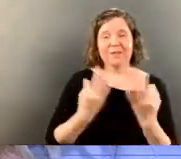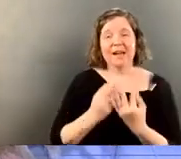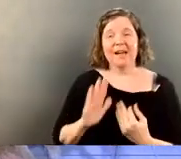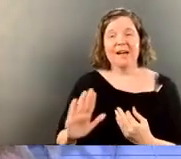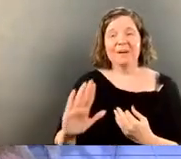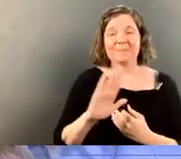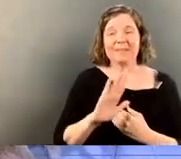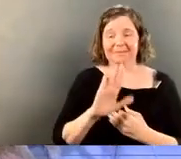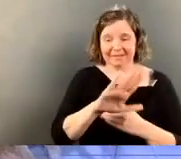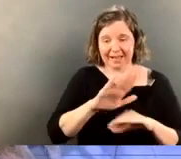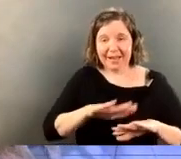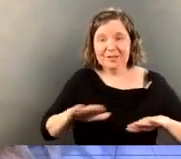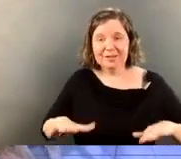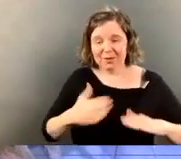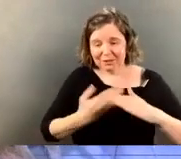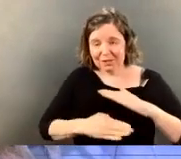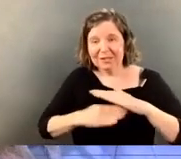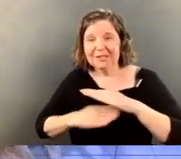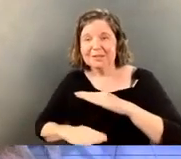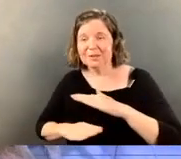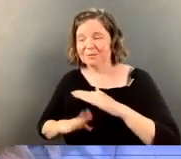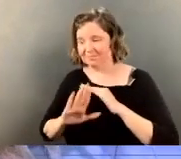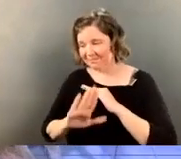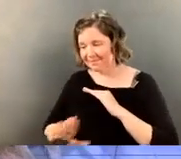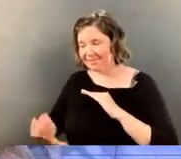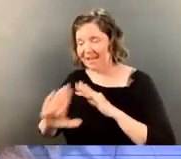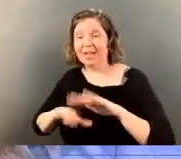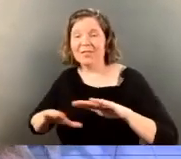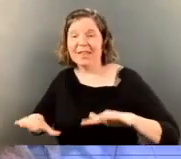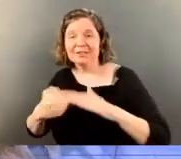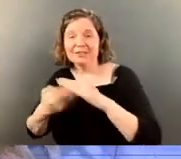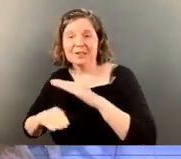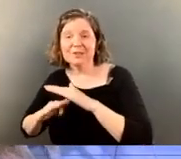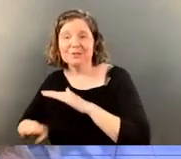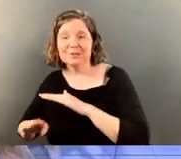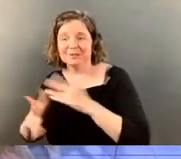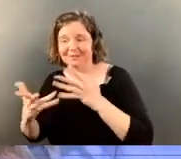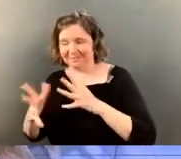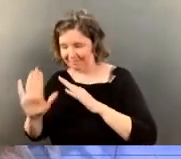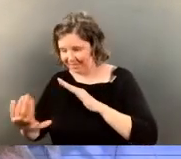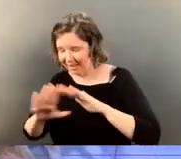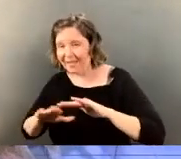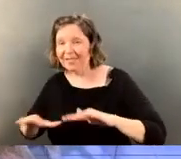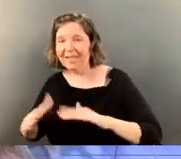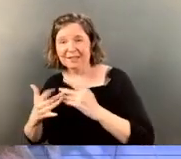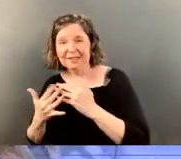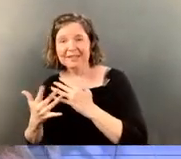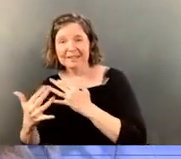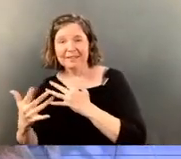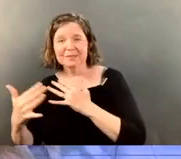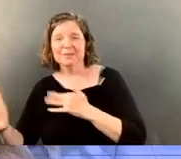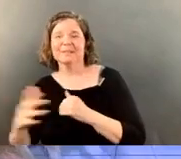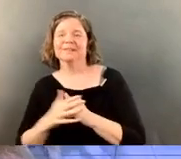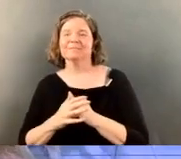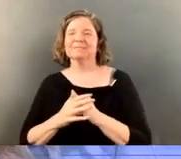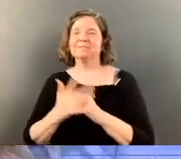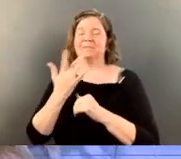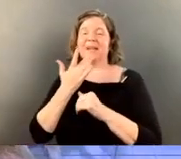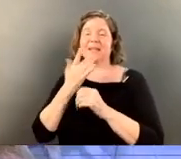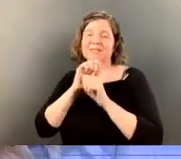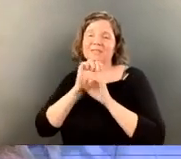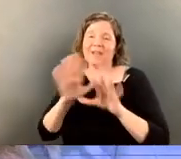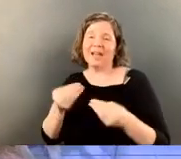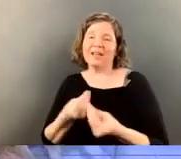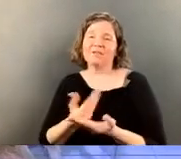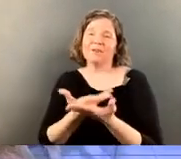your family and your children and their children and their children. May